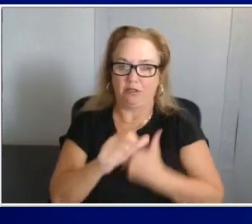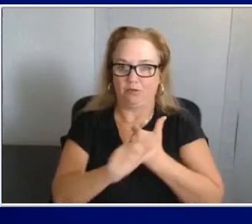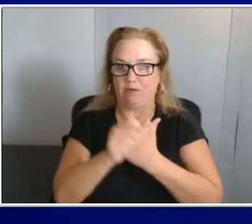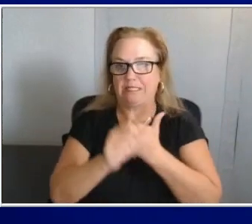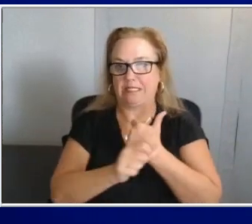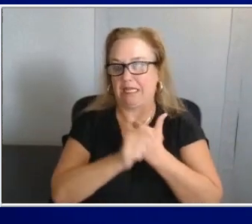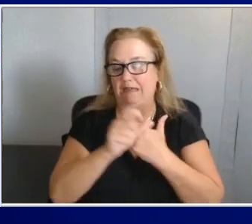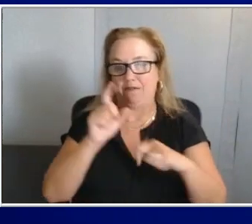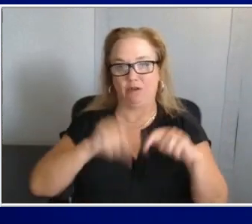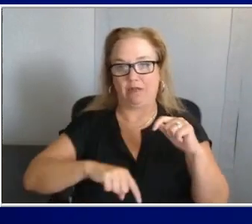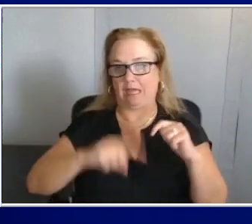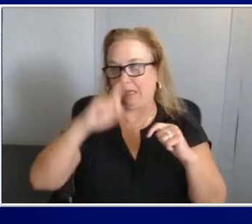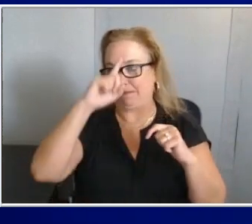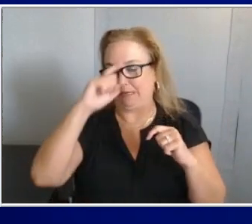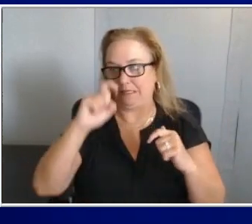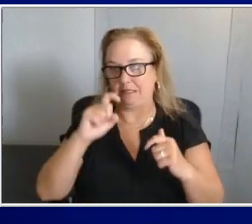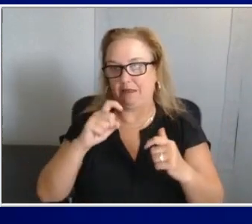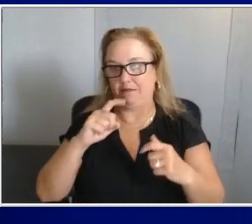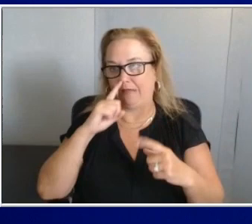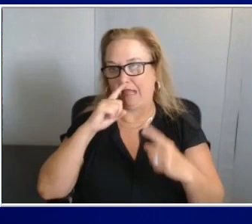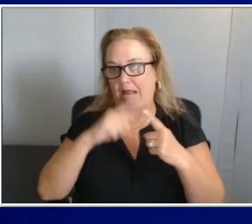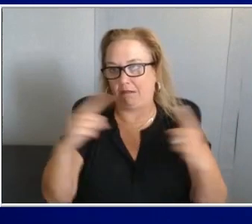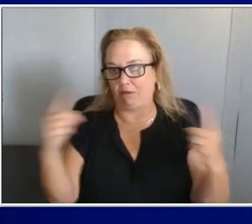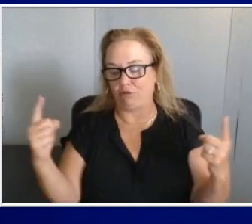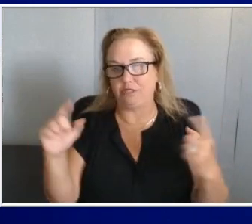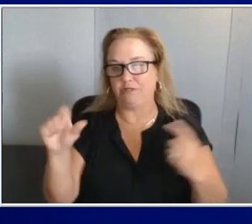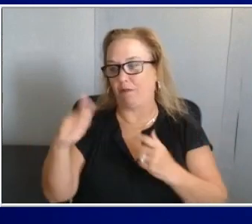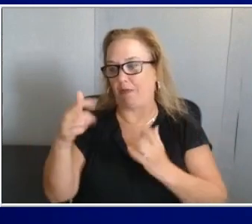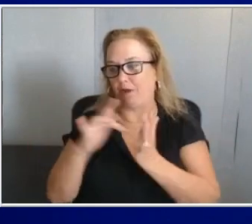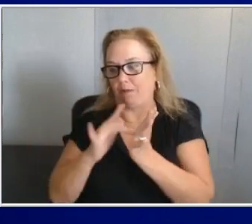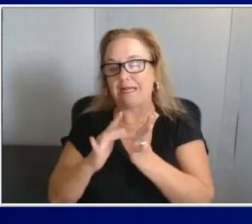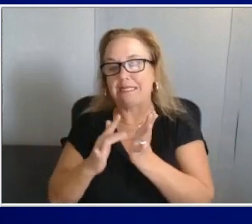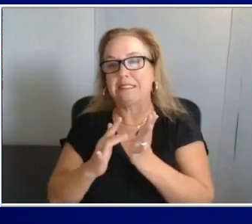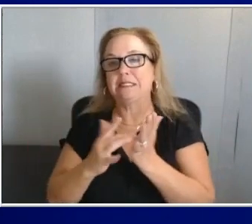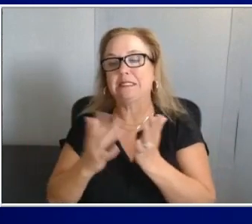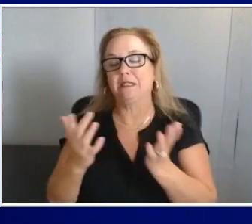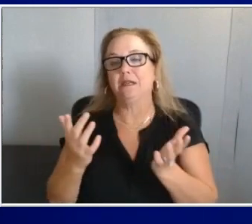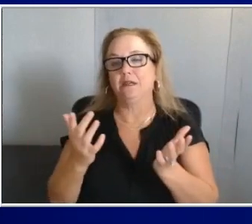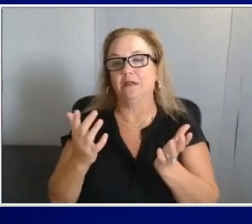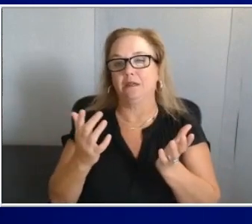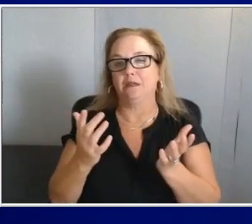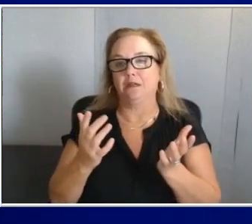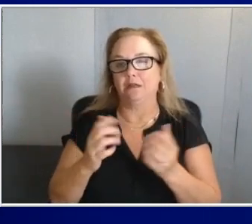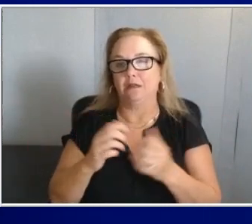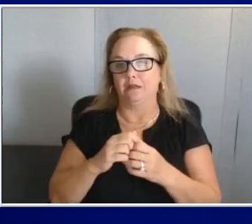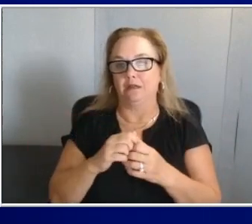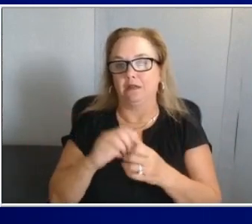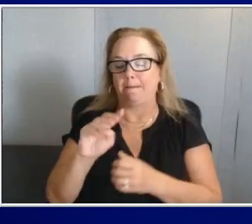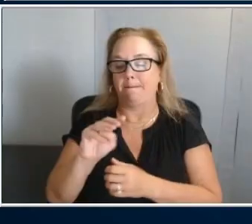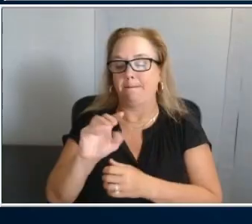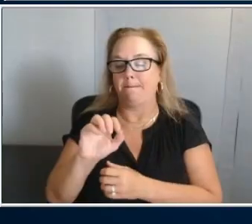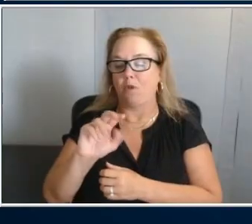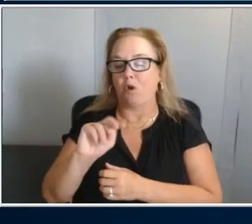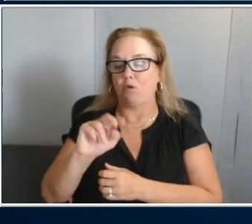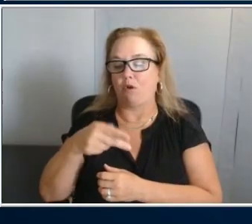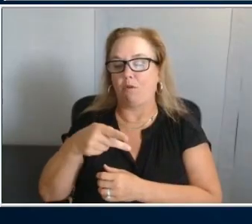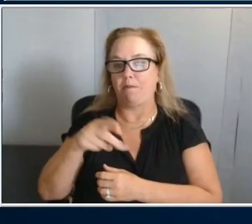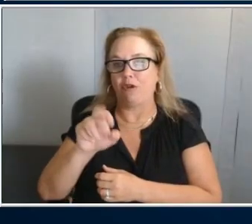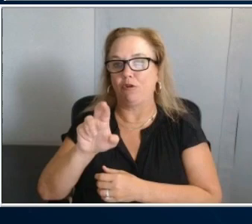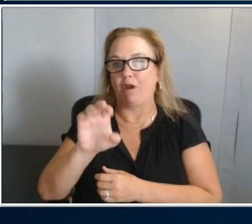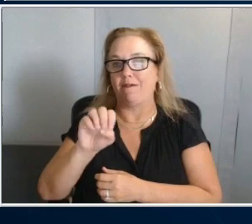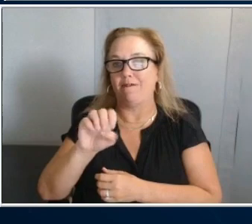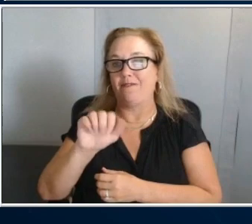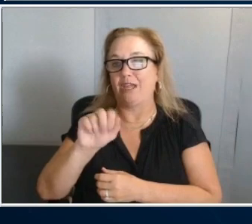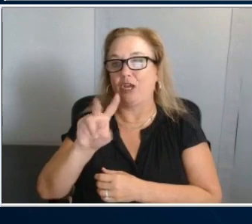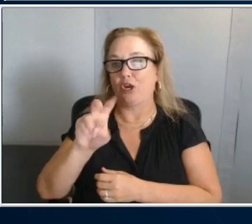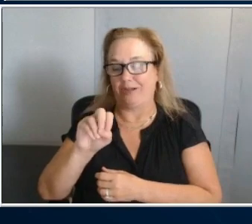those because of drug interactions from other medications you might be on, molnupiravir is an option as well. Okay. Want to bring